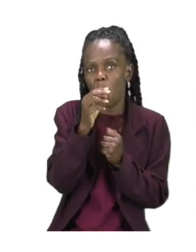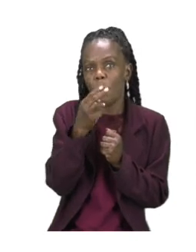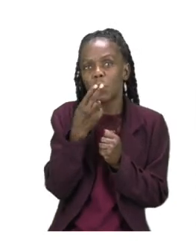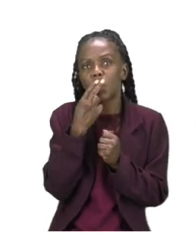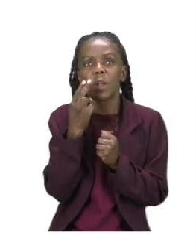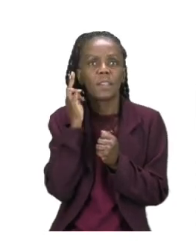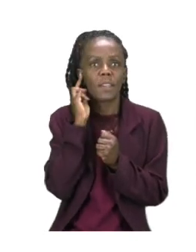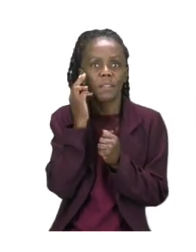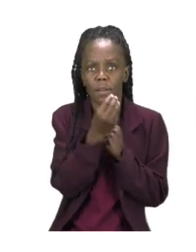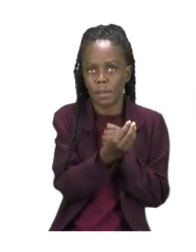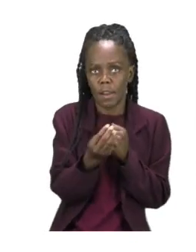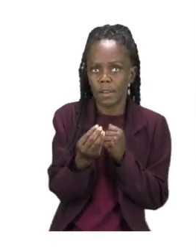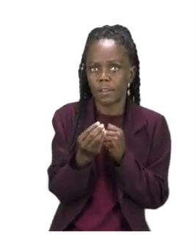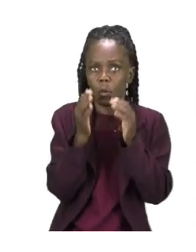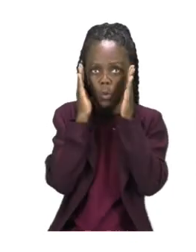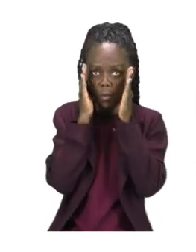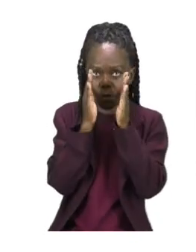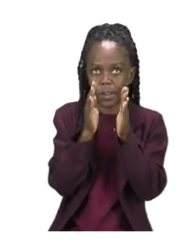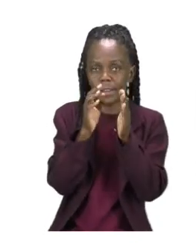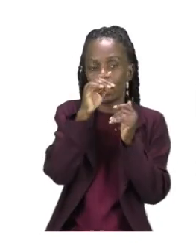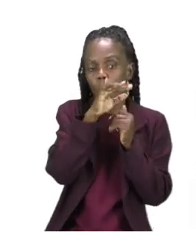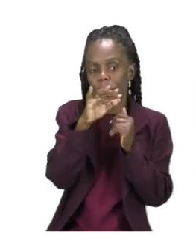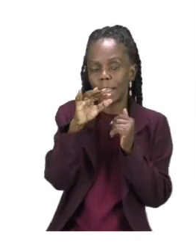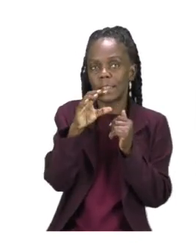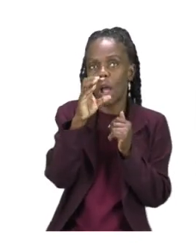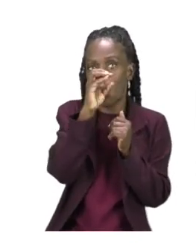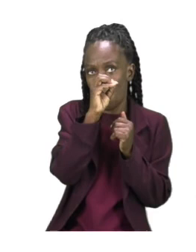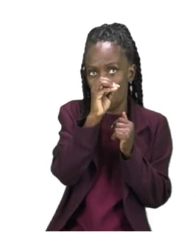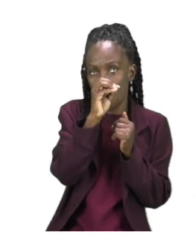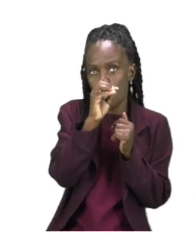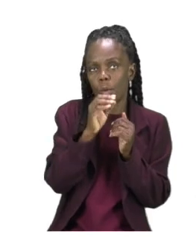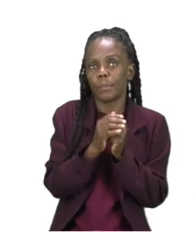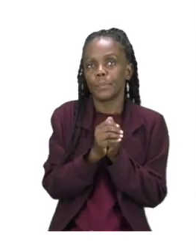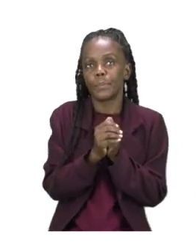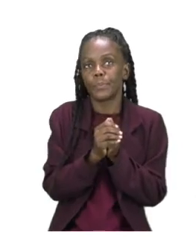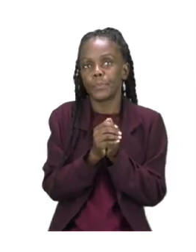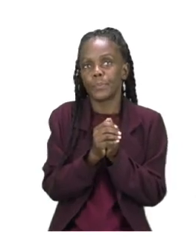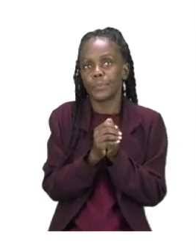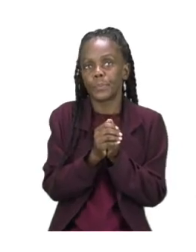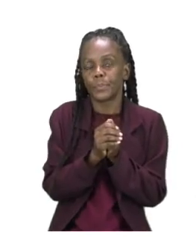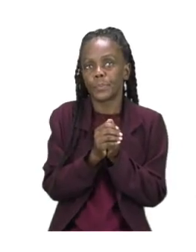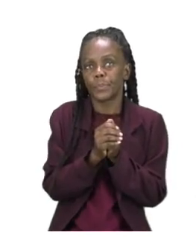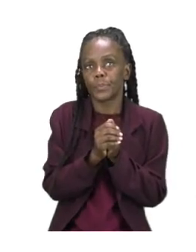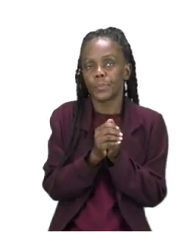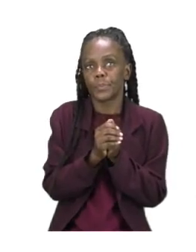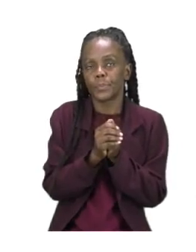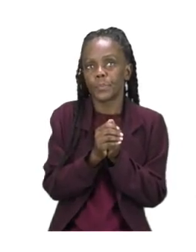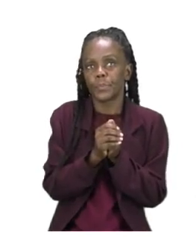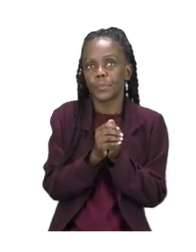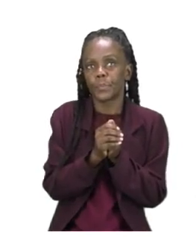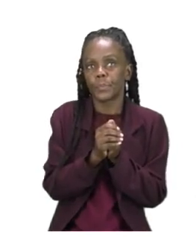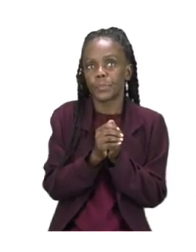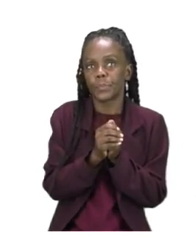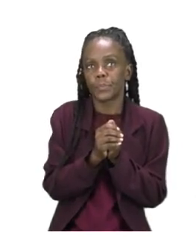letter O and the small letter O. We are also going to be using the O